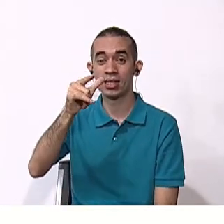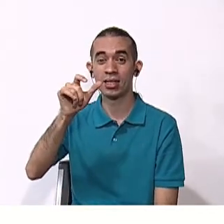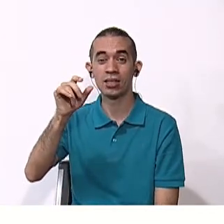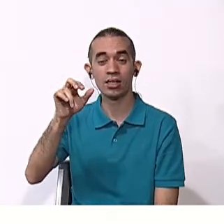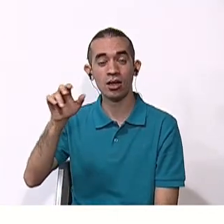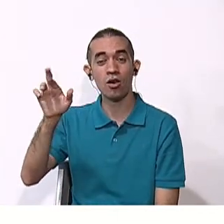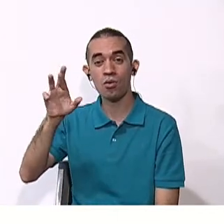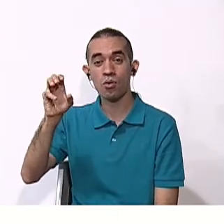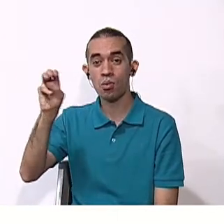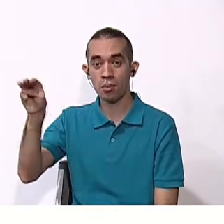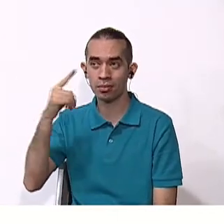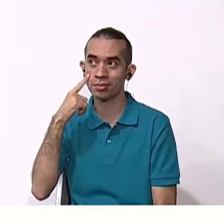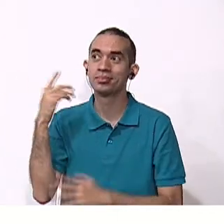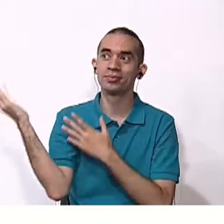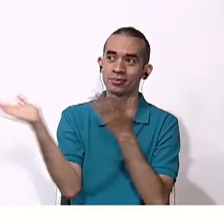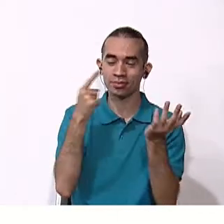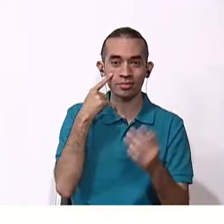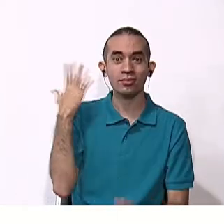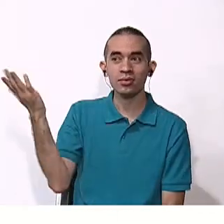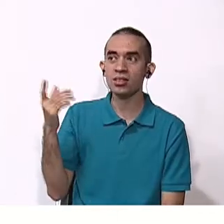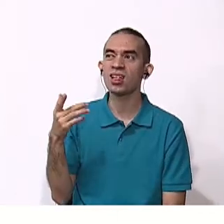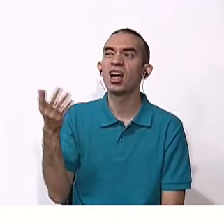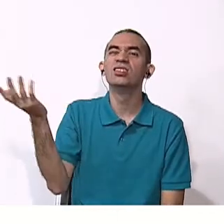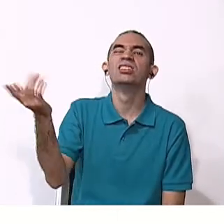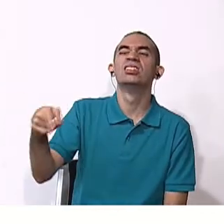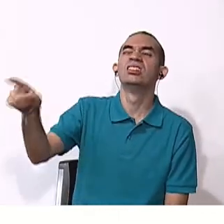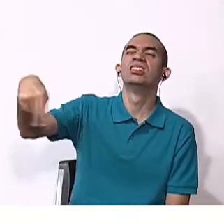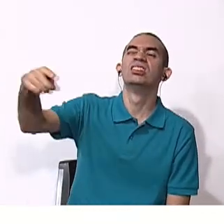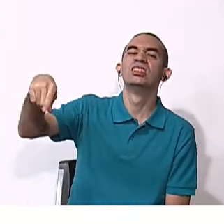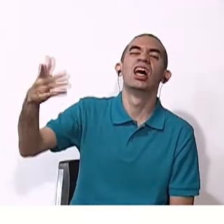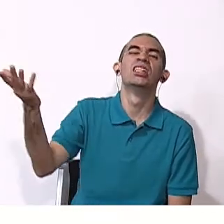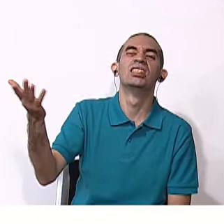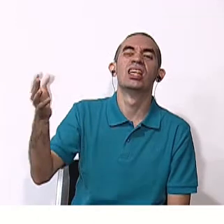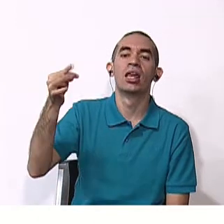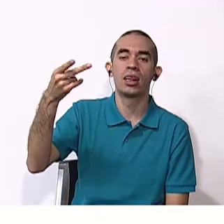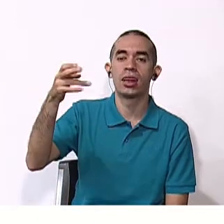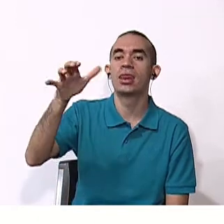good. And look, these are the